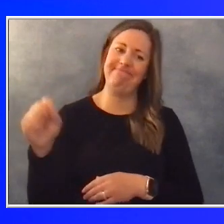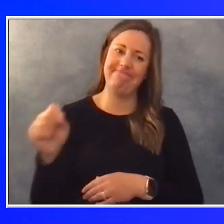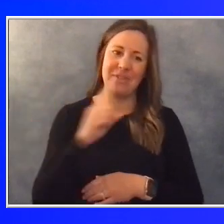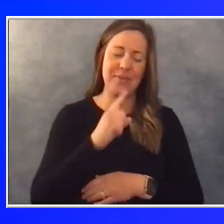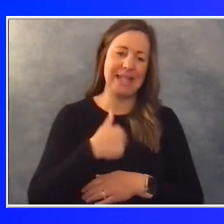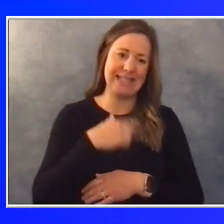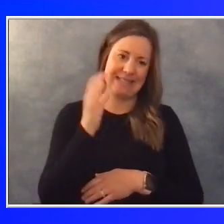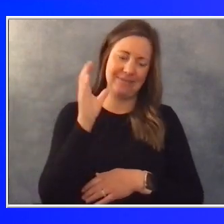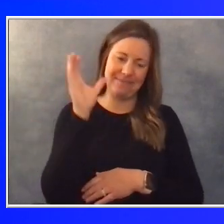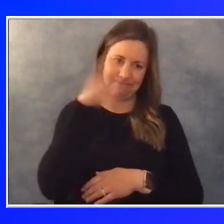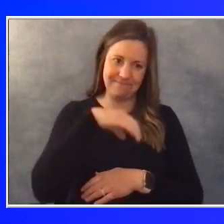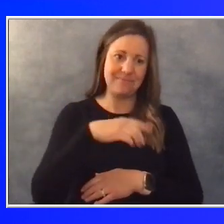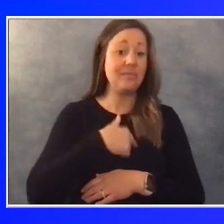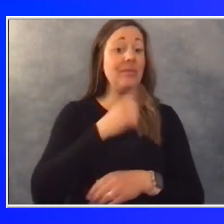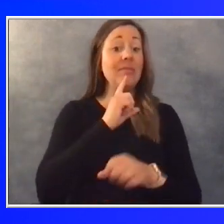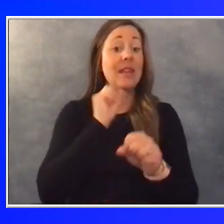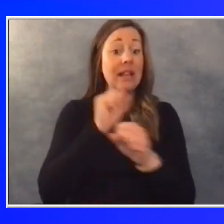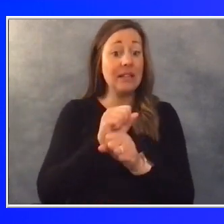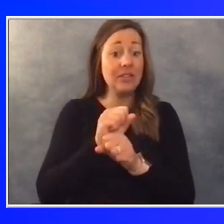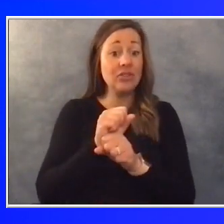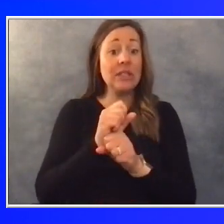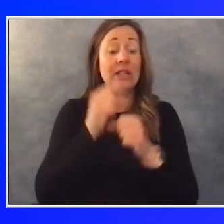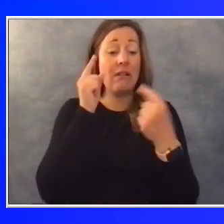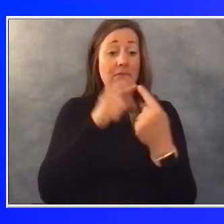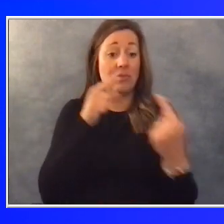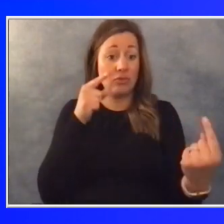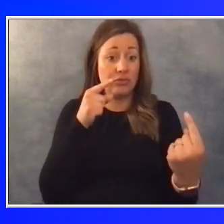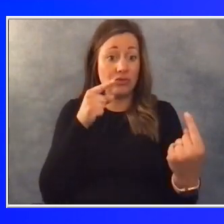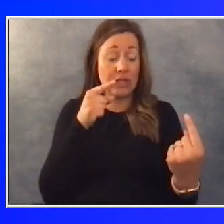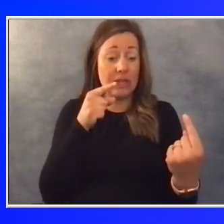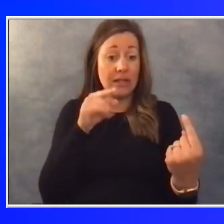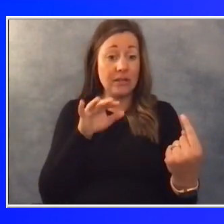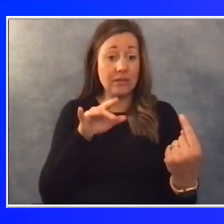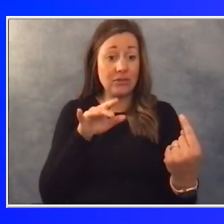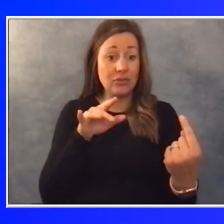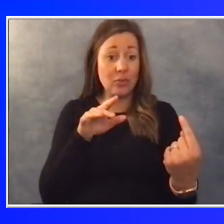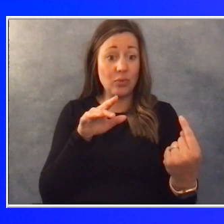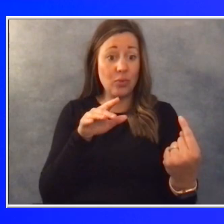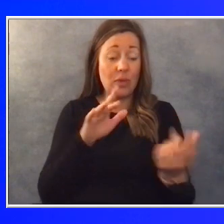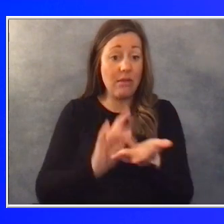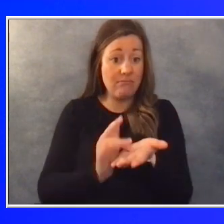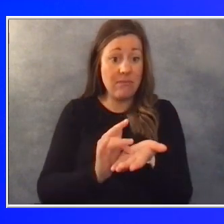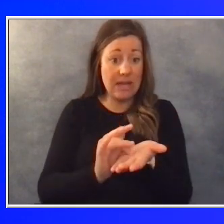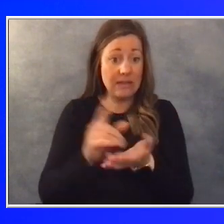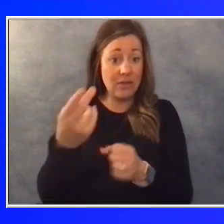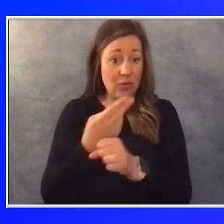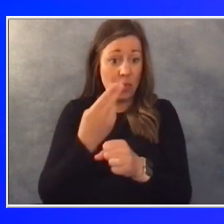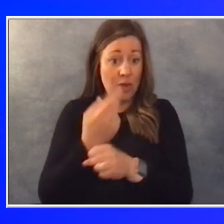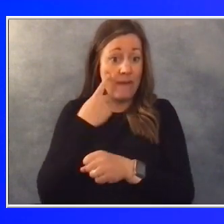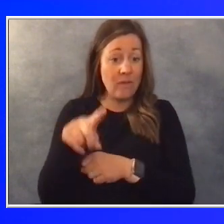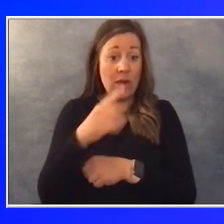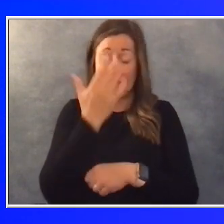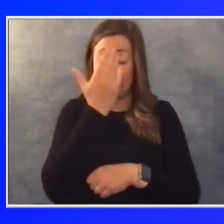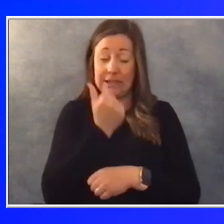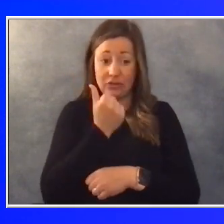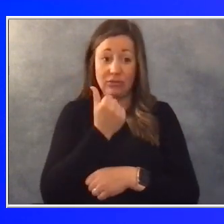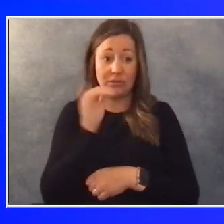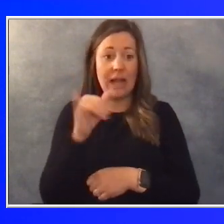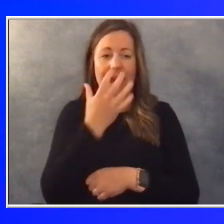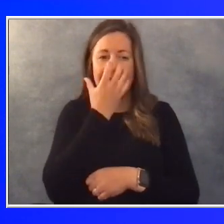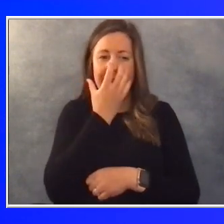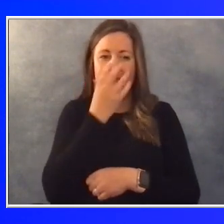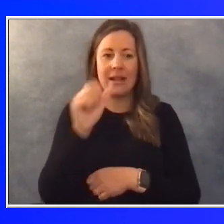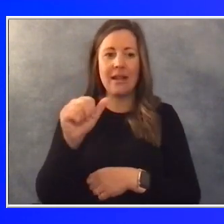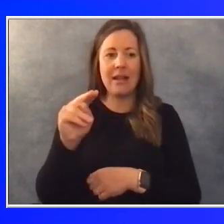I'm actually allergic to the medicines that they use for sedation. And so they don't